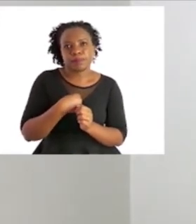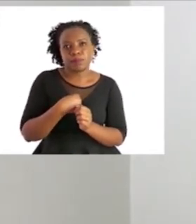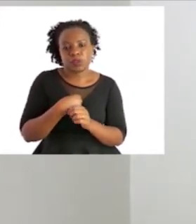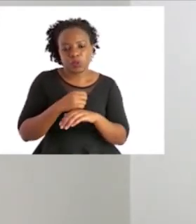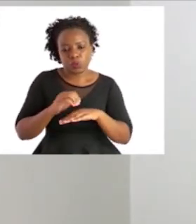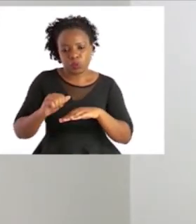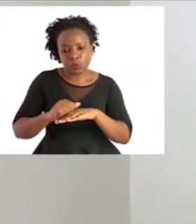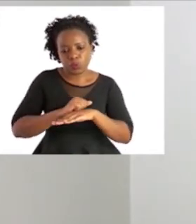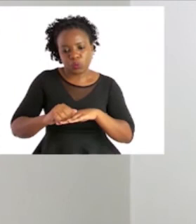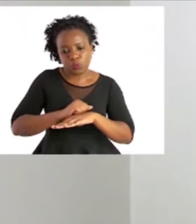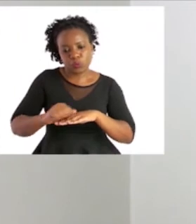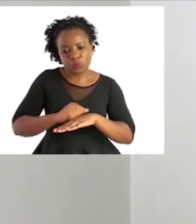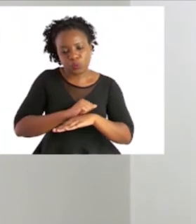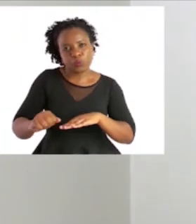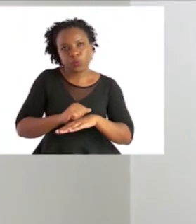polish